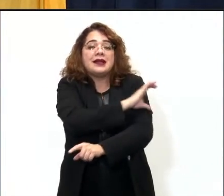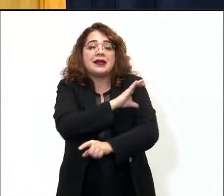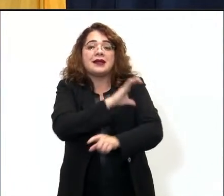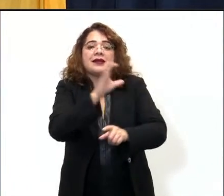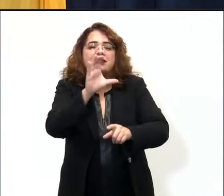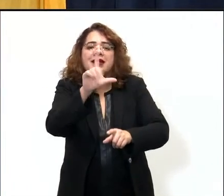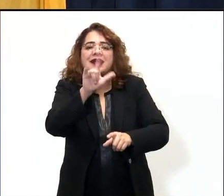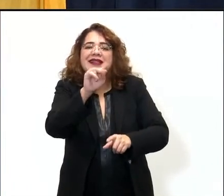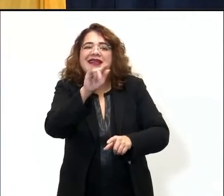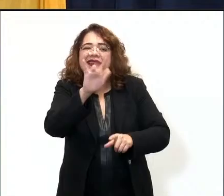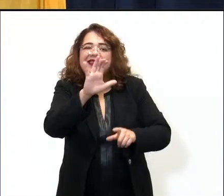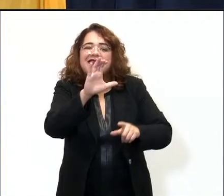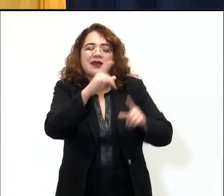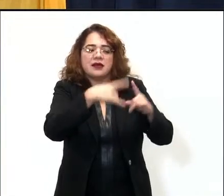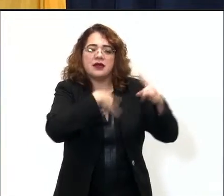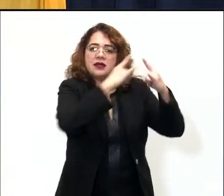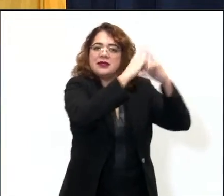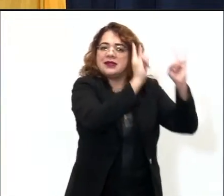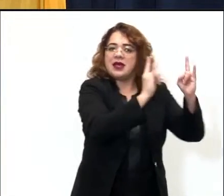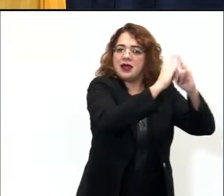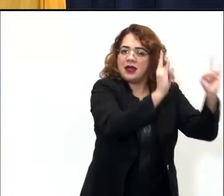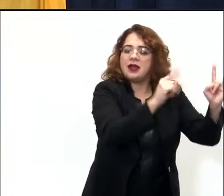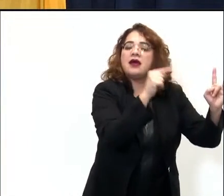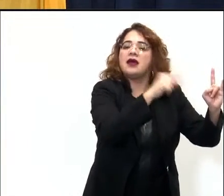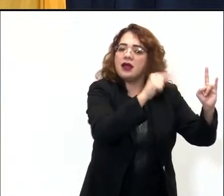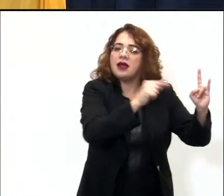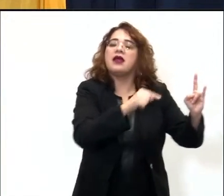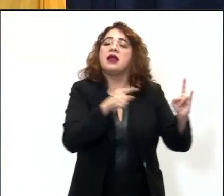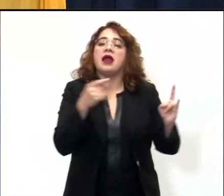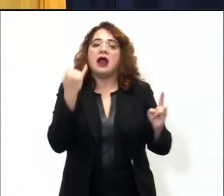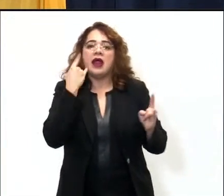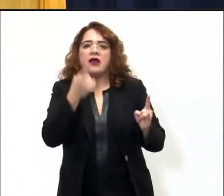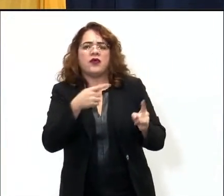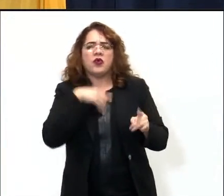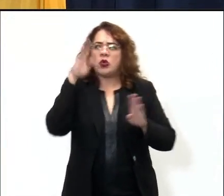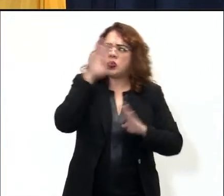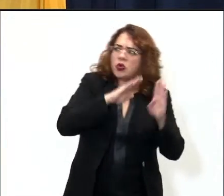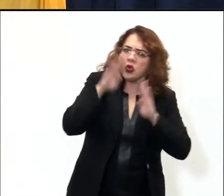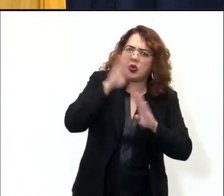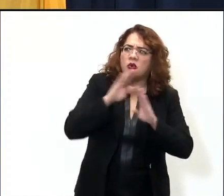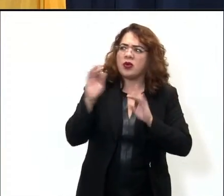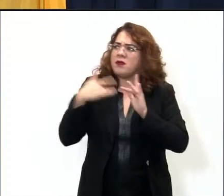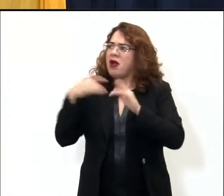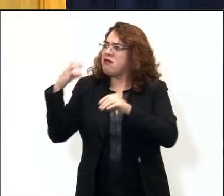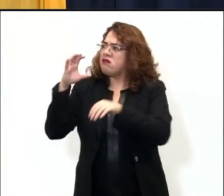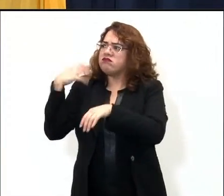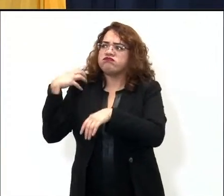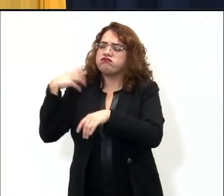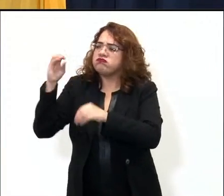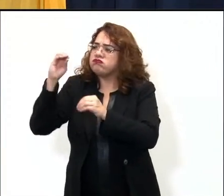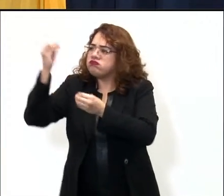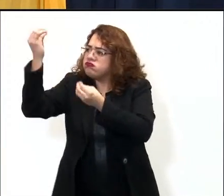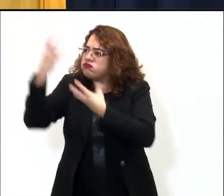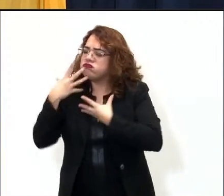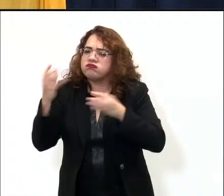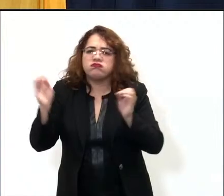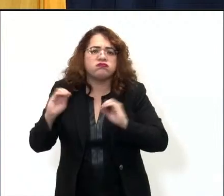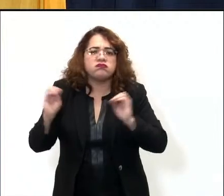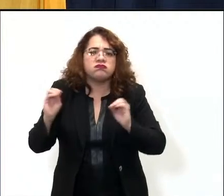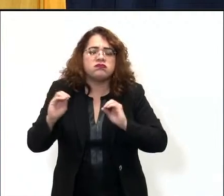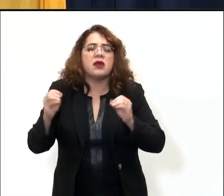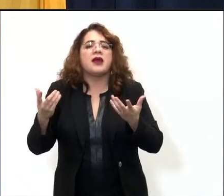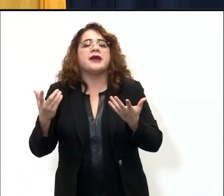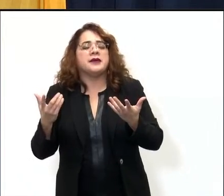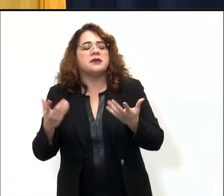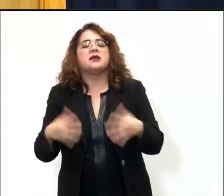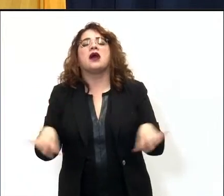14th, but we will make announcements about when you can get vaccinated as well. So no one's going to get left behind. everyone that wants a vaccine, and I